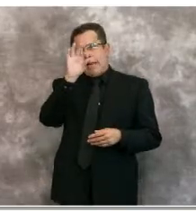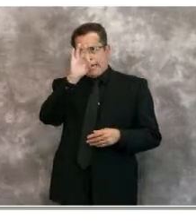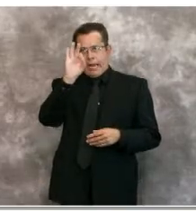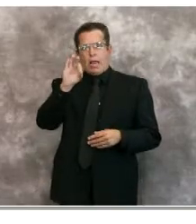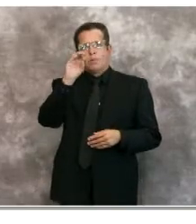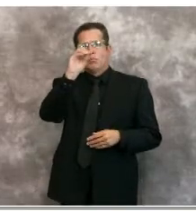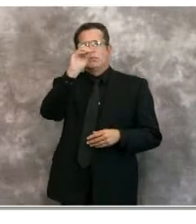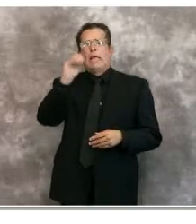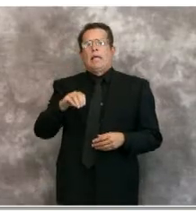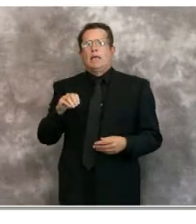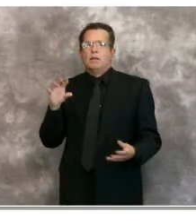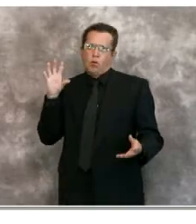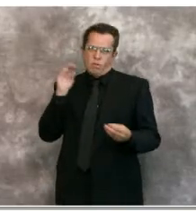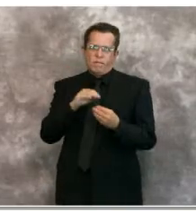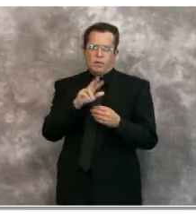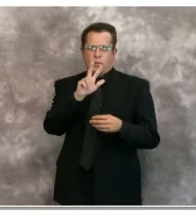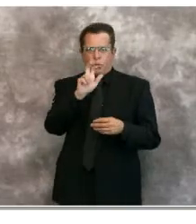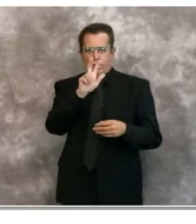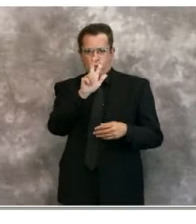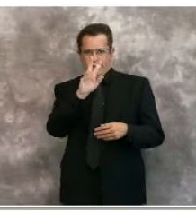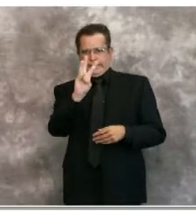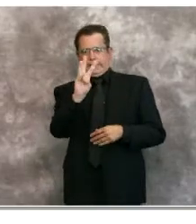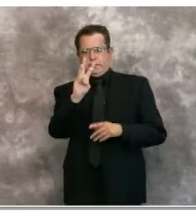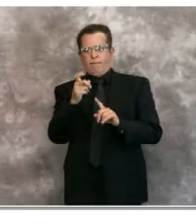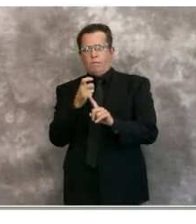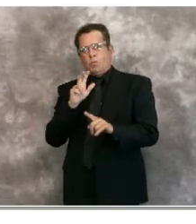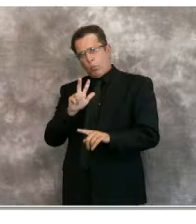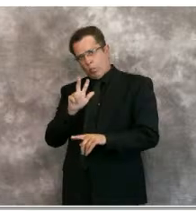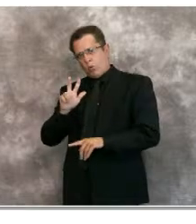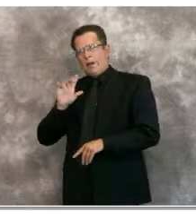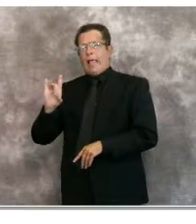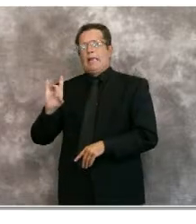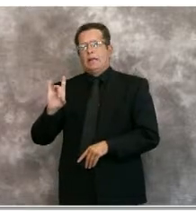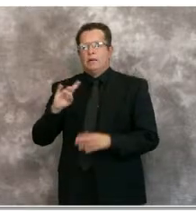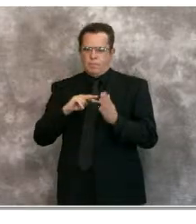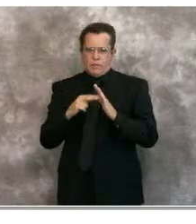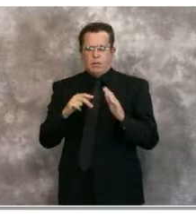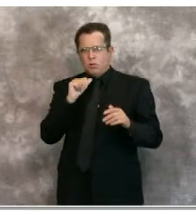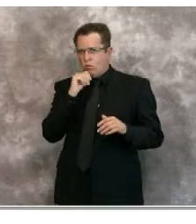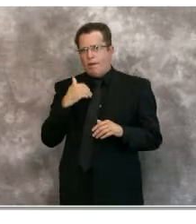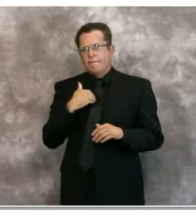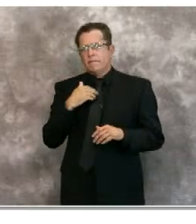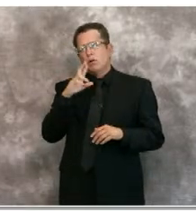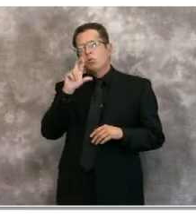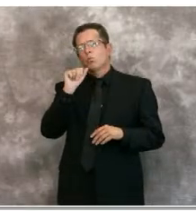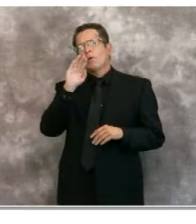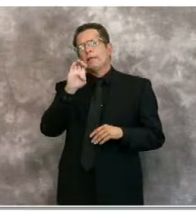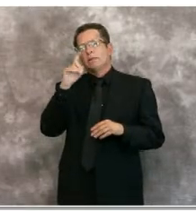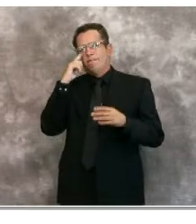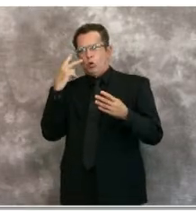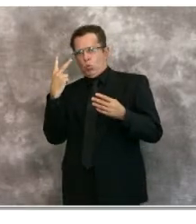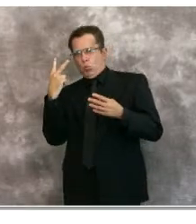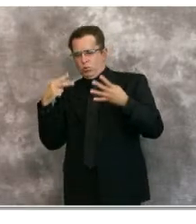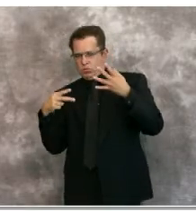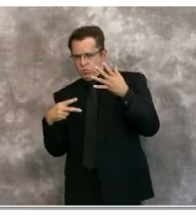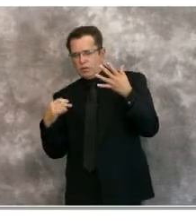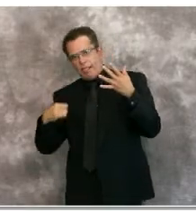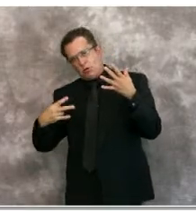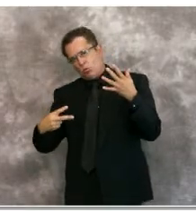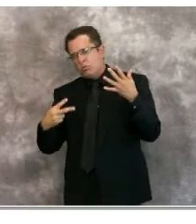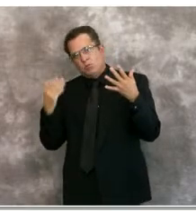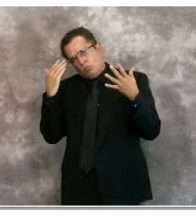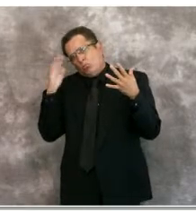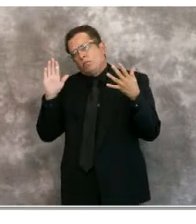99% or 336 of the 338, which means we do not have race and ethnicity for 2 of the